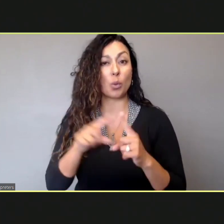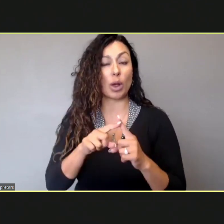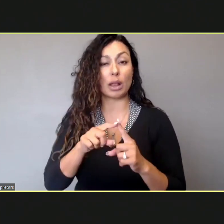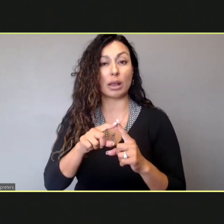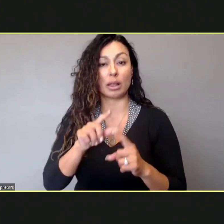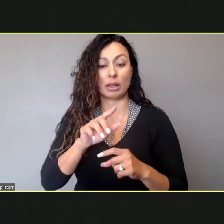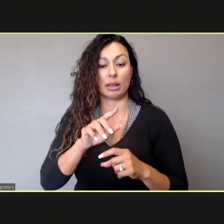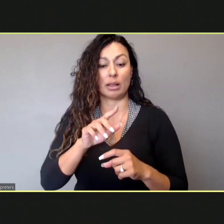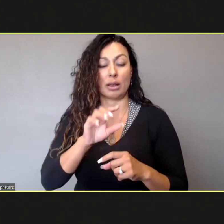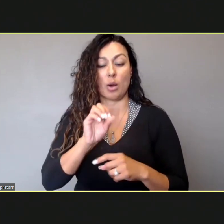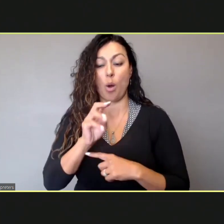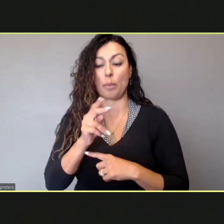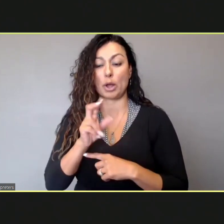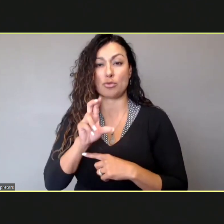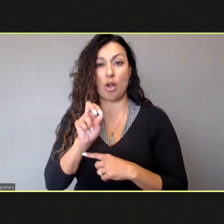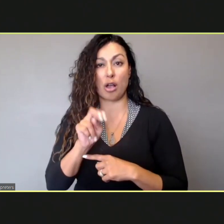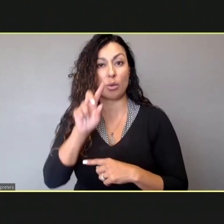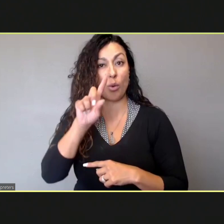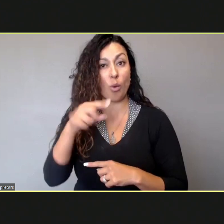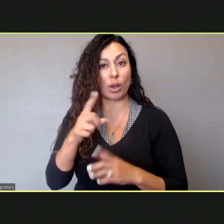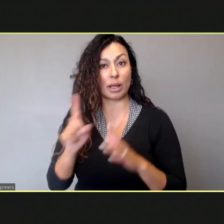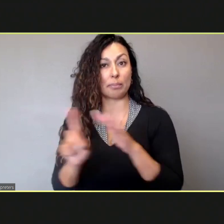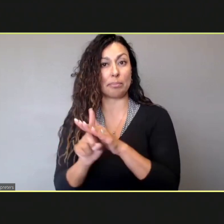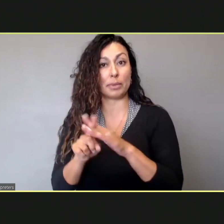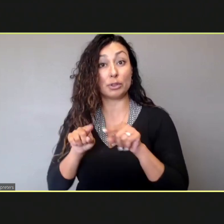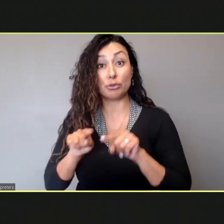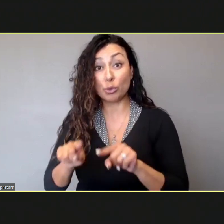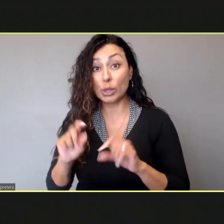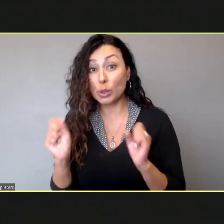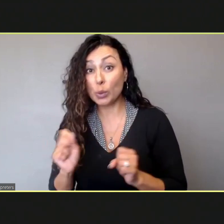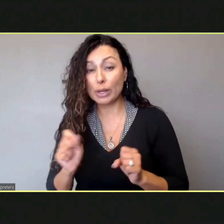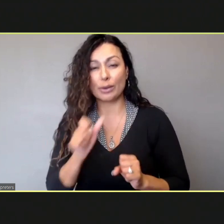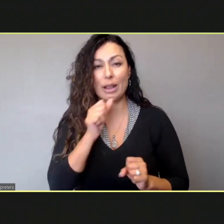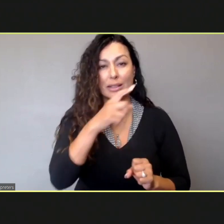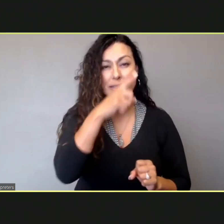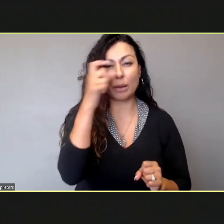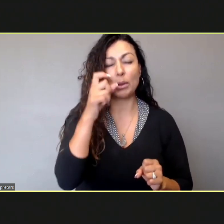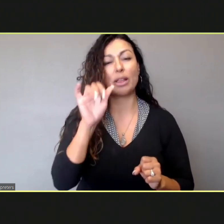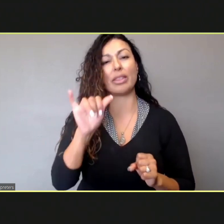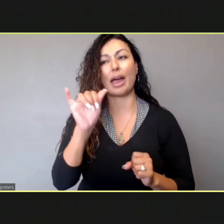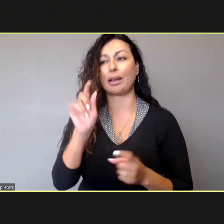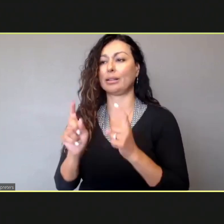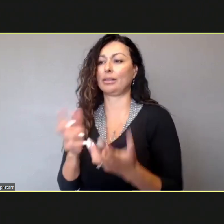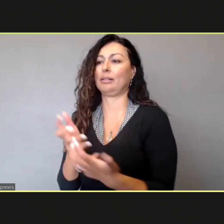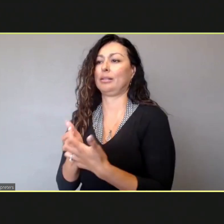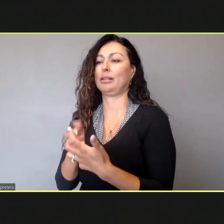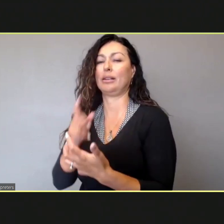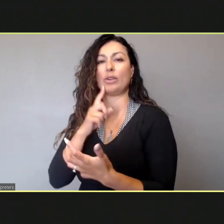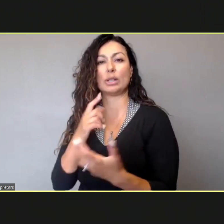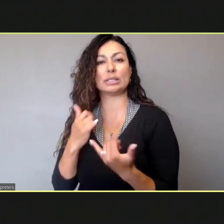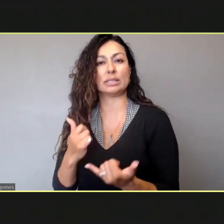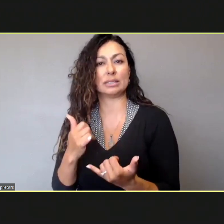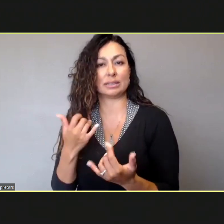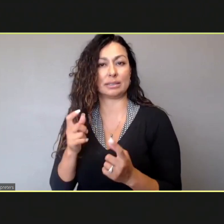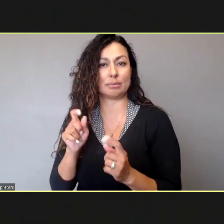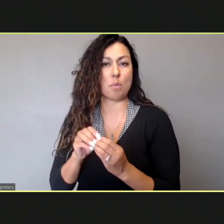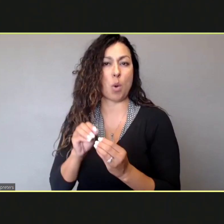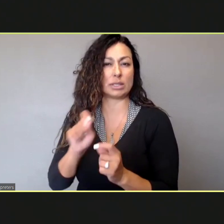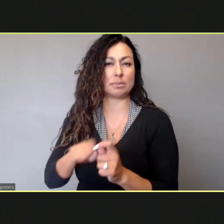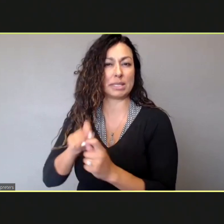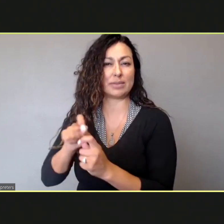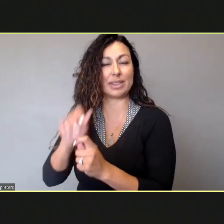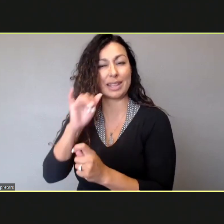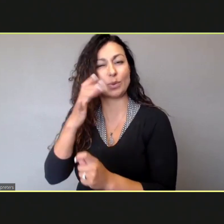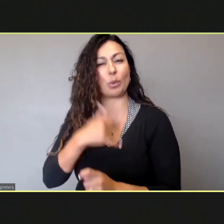summer, or even two if I had to take it. It was tailored to the most recent viruses. And that's why we see breakthrough